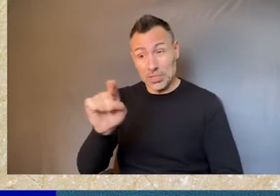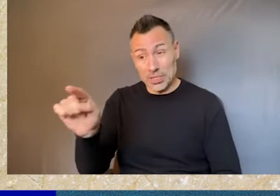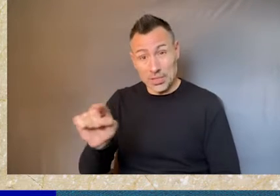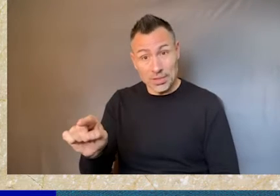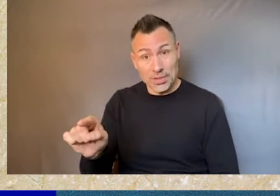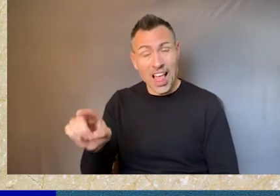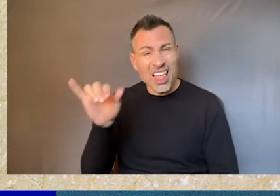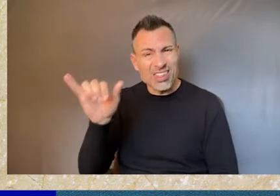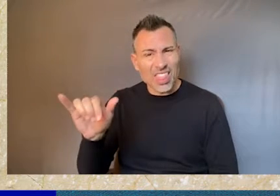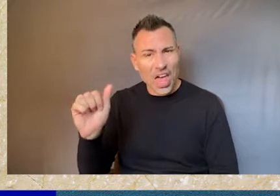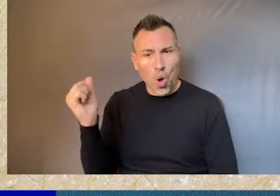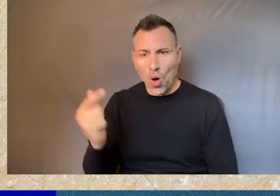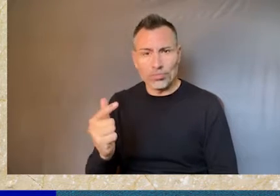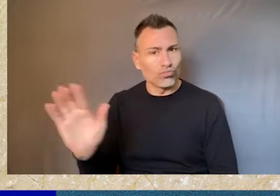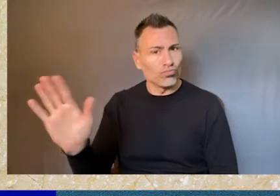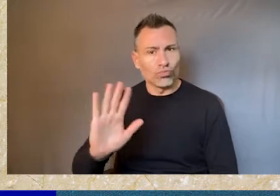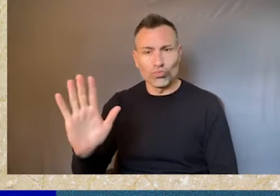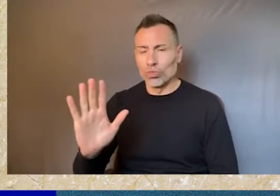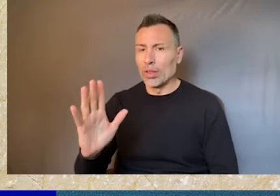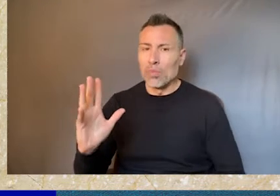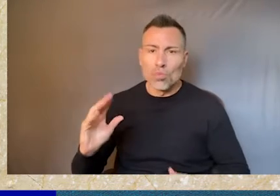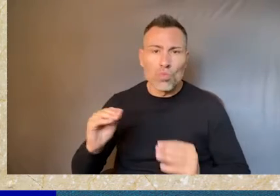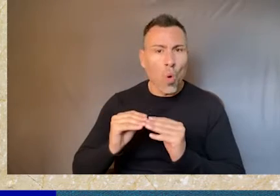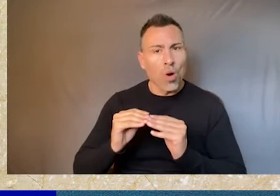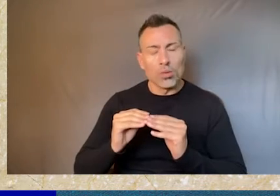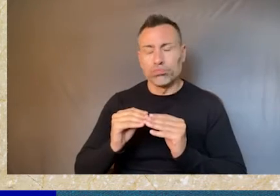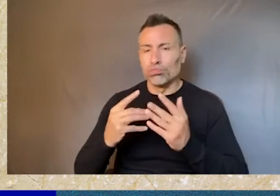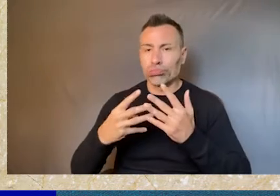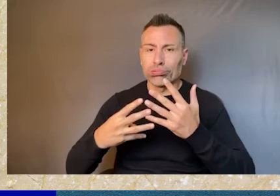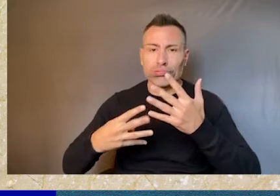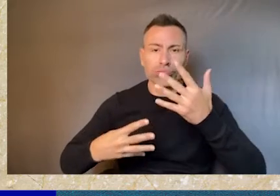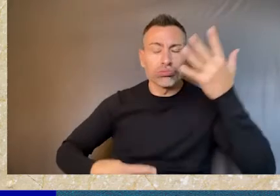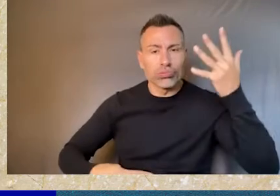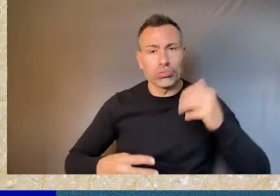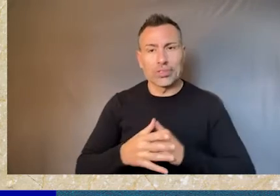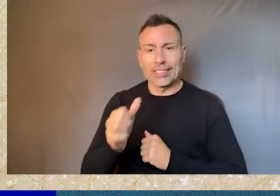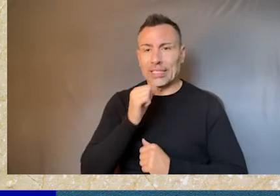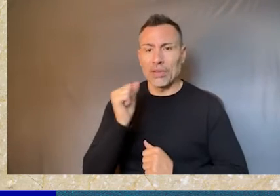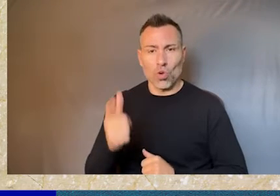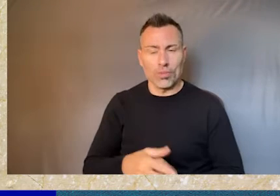all of the major life activities are included in this list.